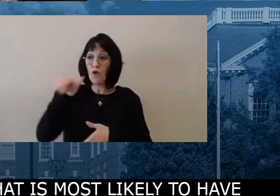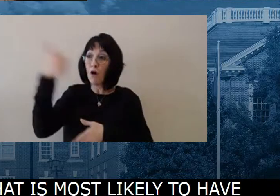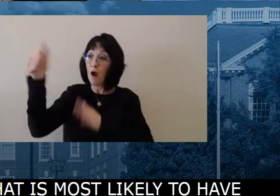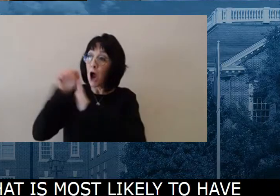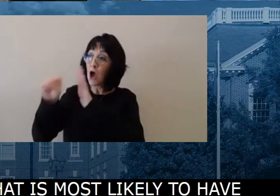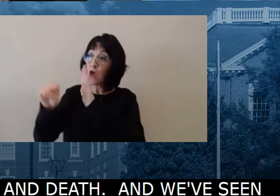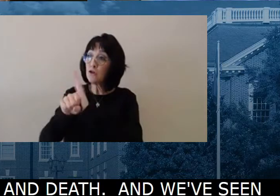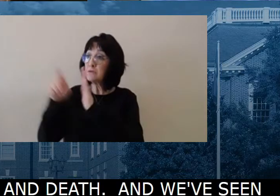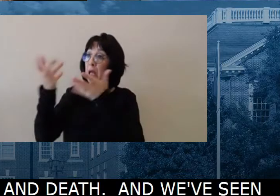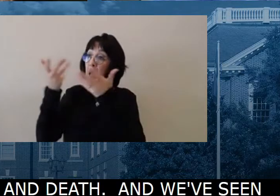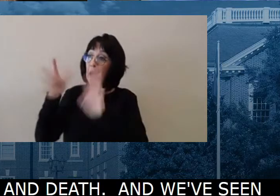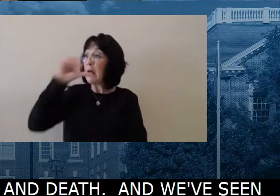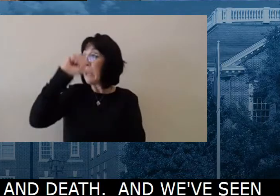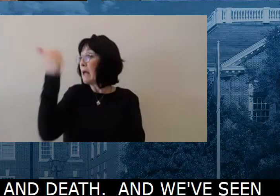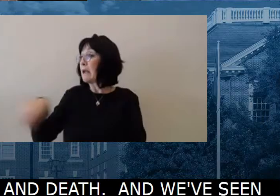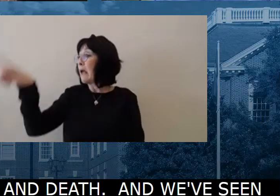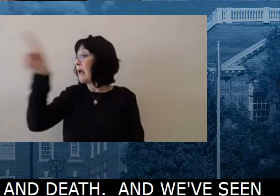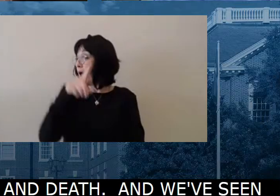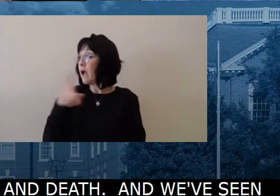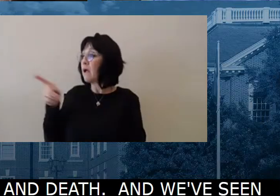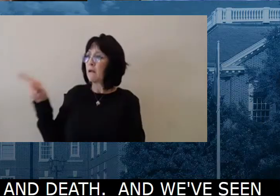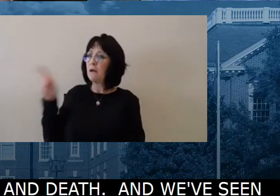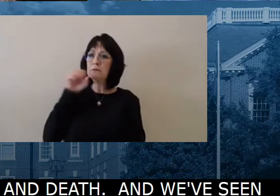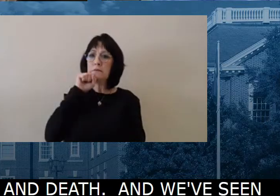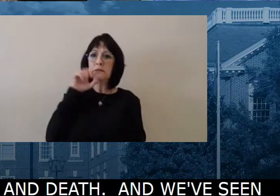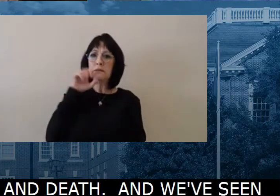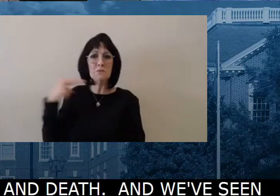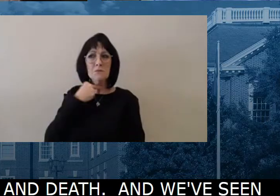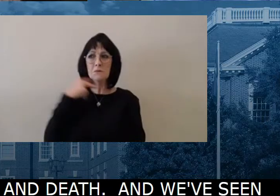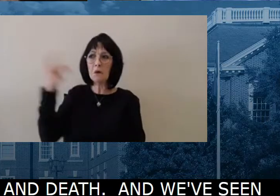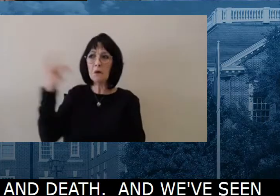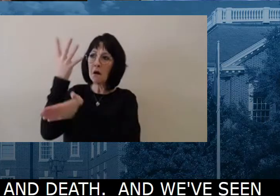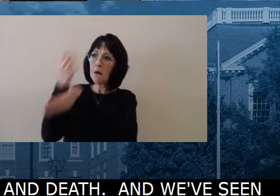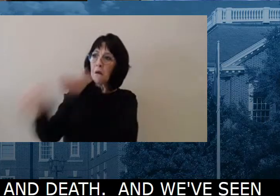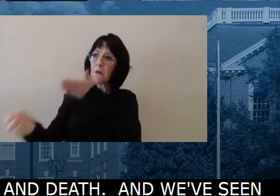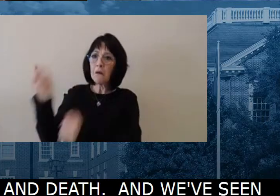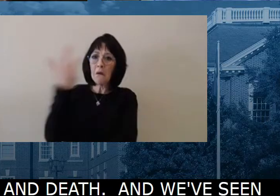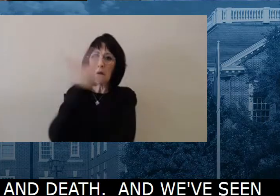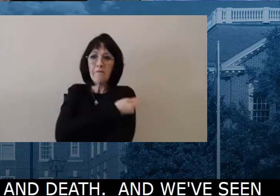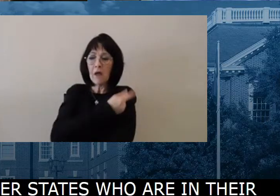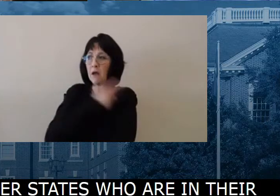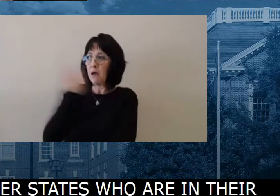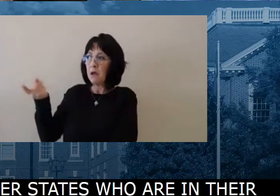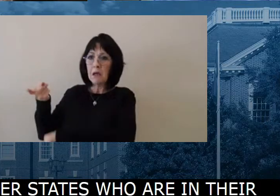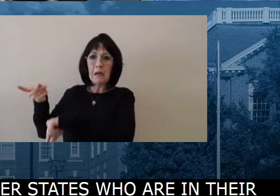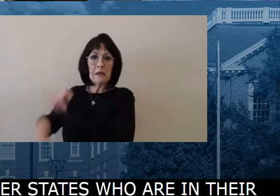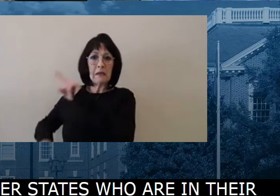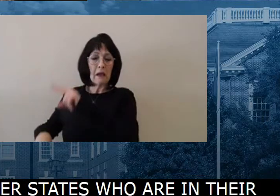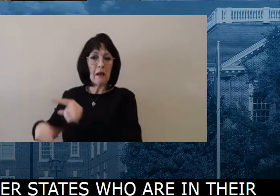other states who are in their 80s and can't get a vaccine because